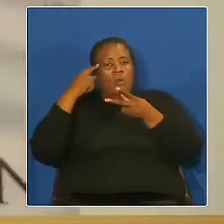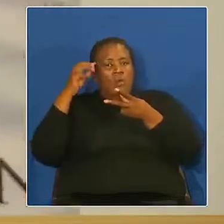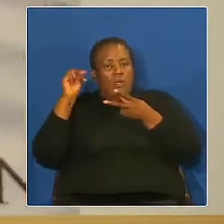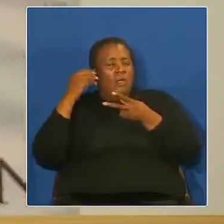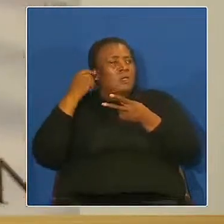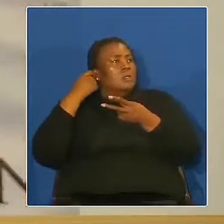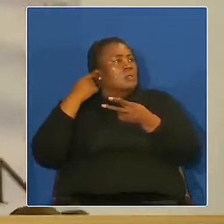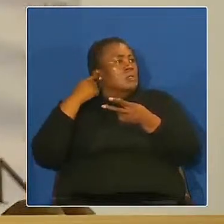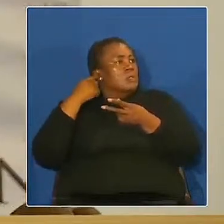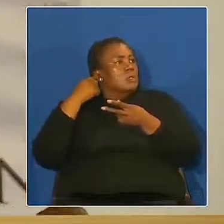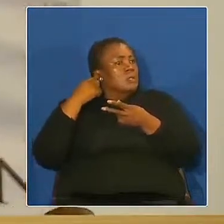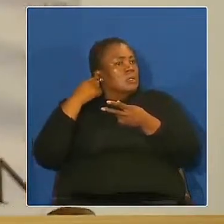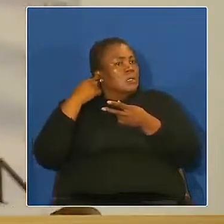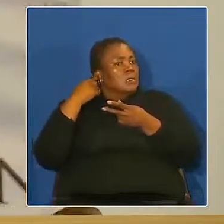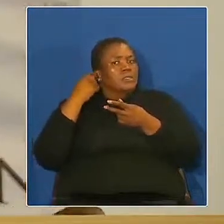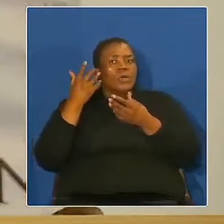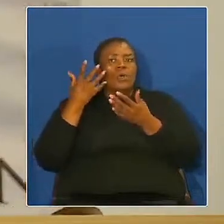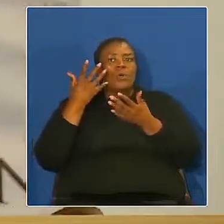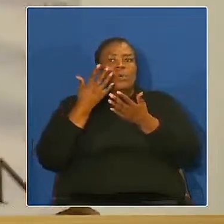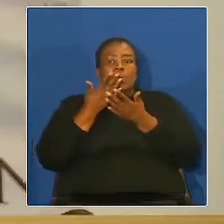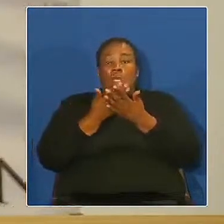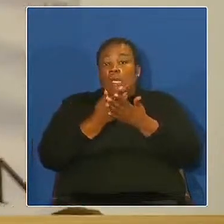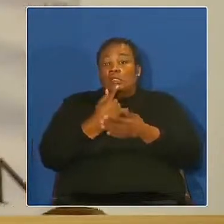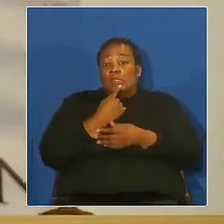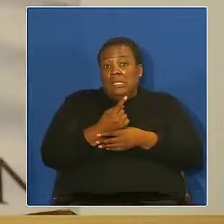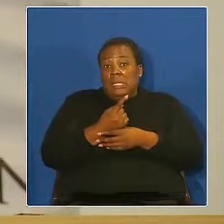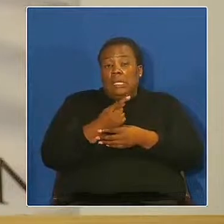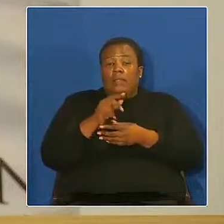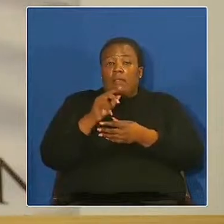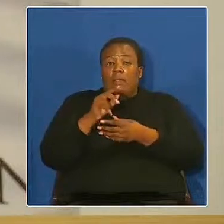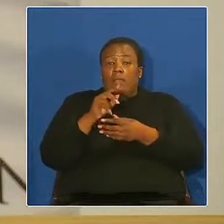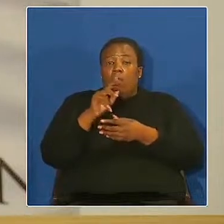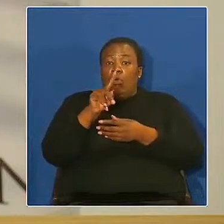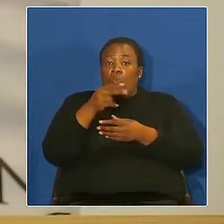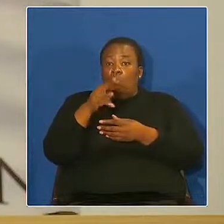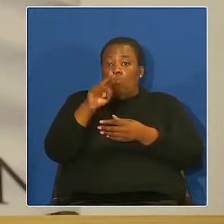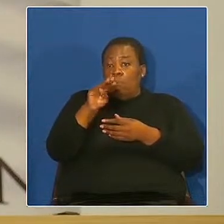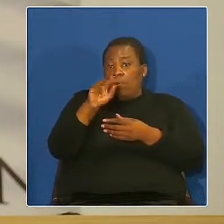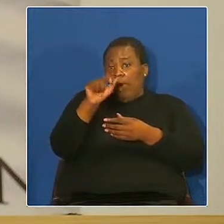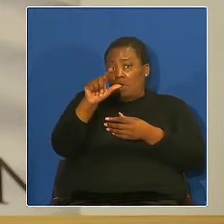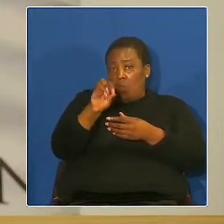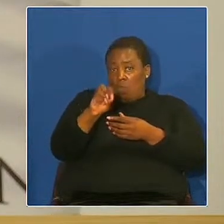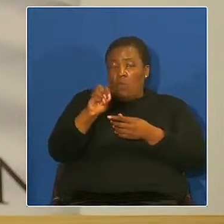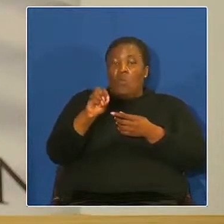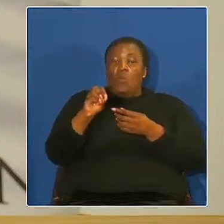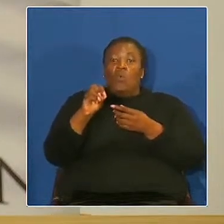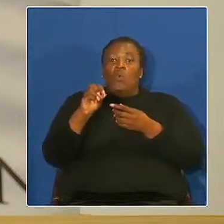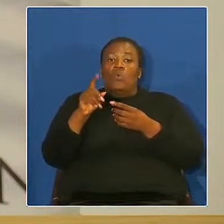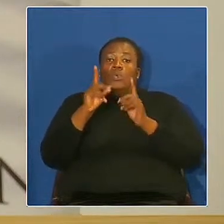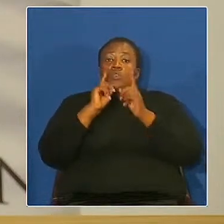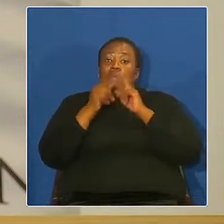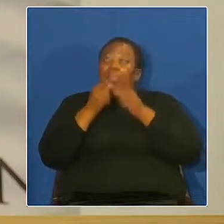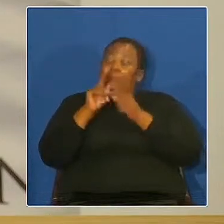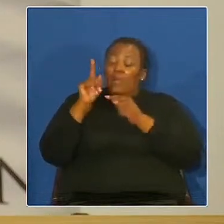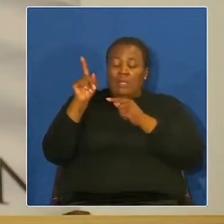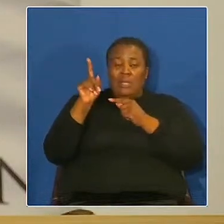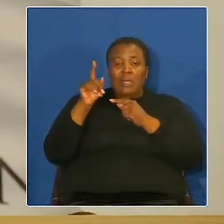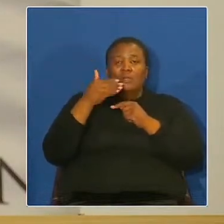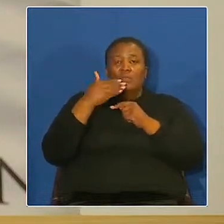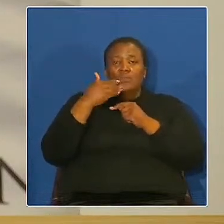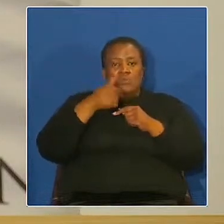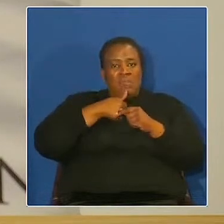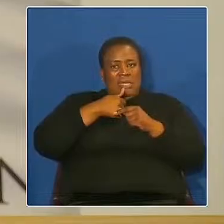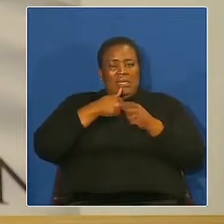deduct that the Khumalo and Kwanazi referred to are myself and the Provincial Commission of KZN. And